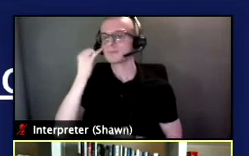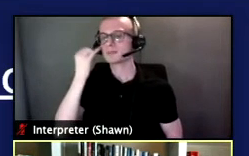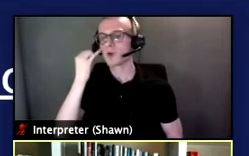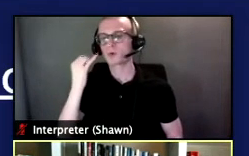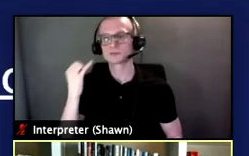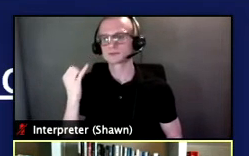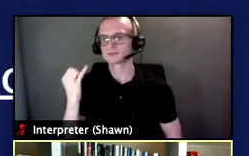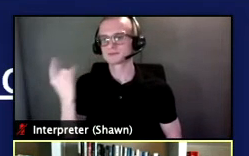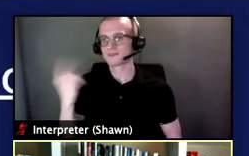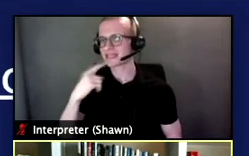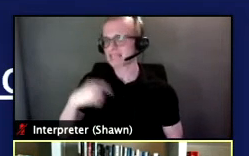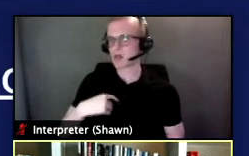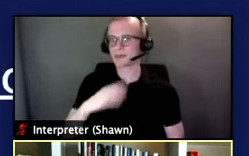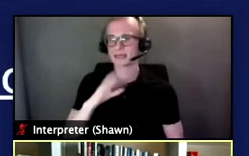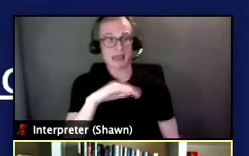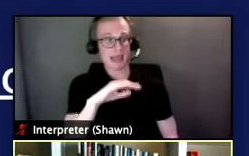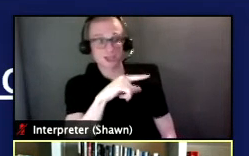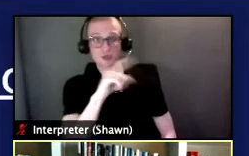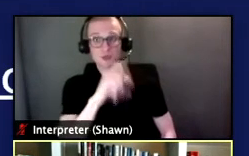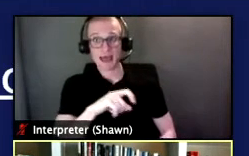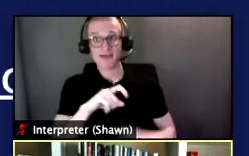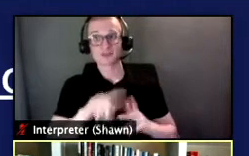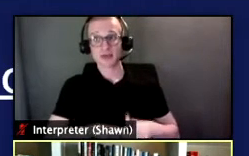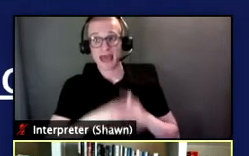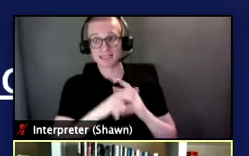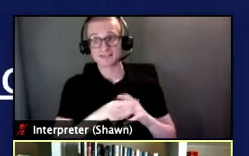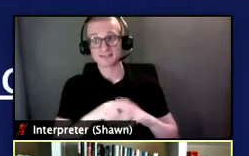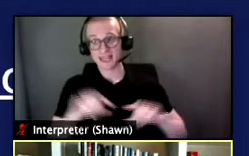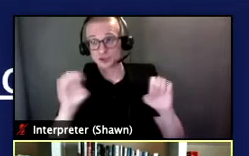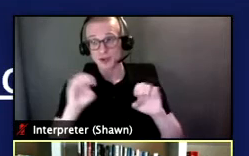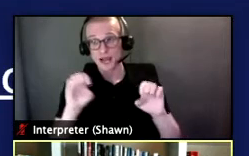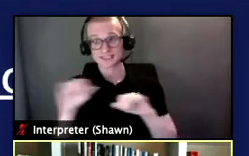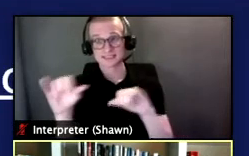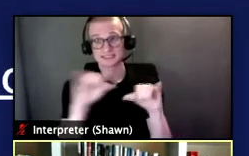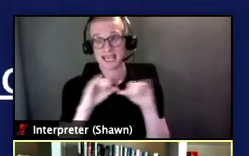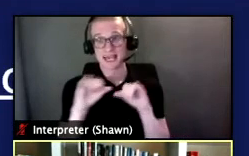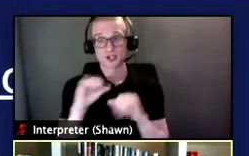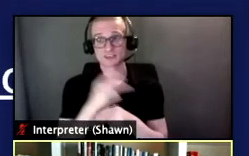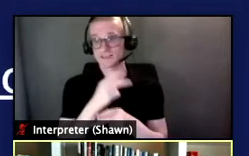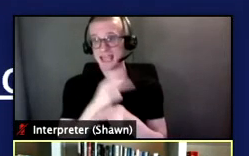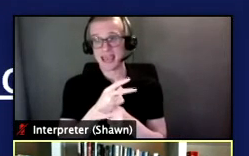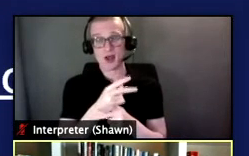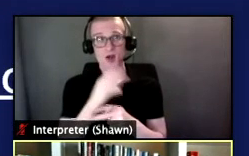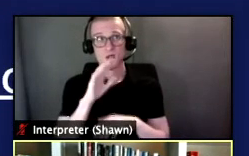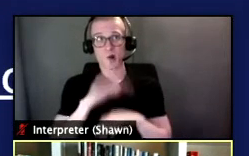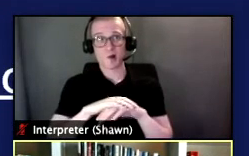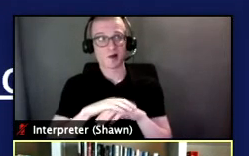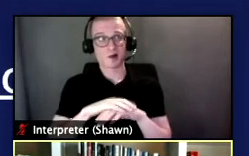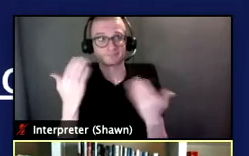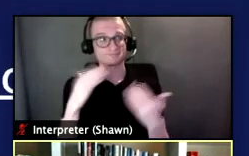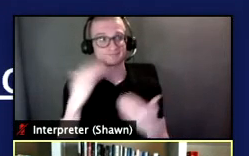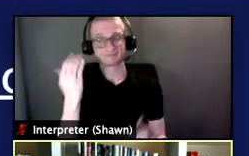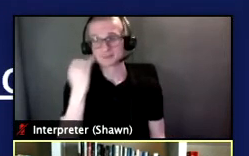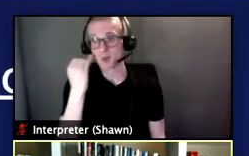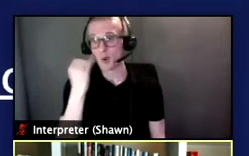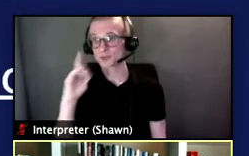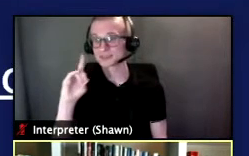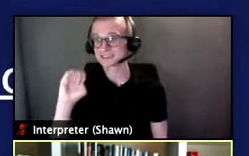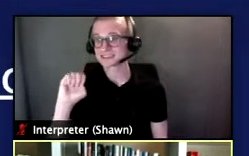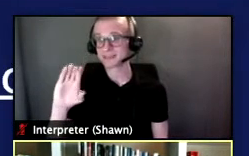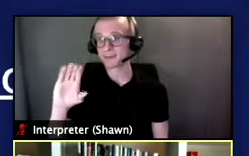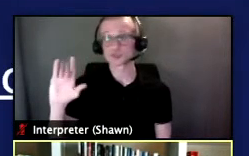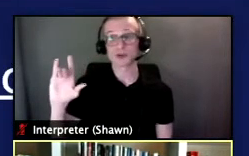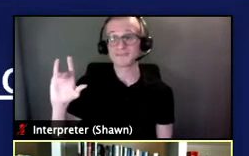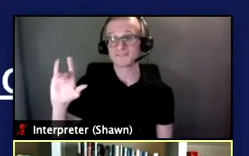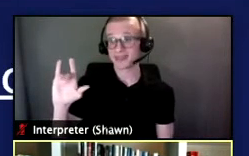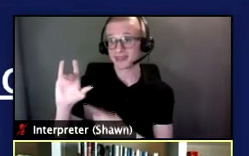activate the crisis standards of care on a given day, let's say the 25th of December, I'd like to know that by